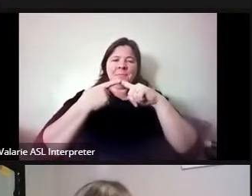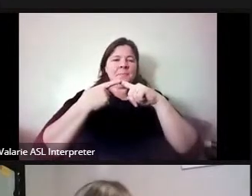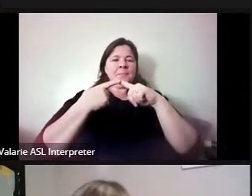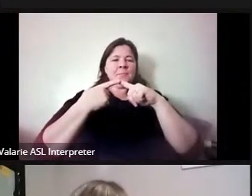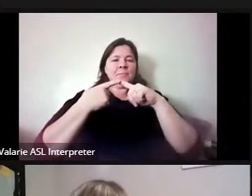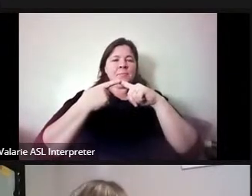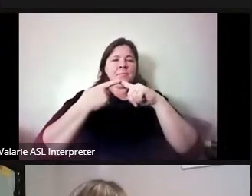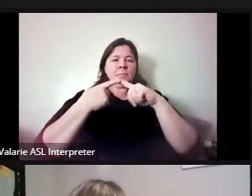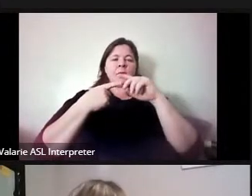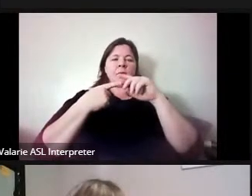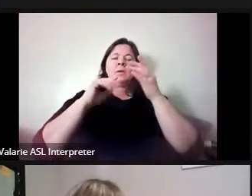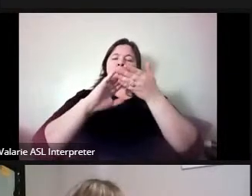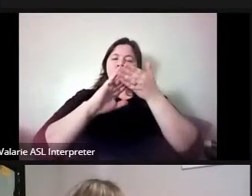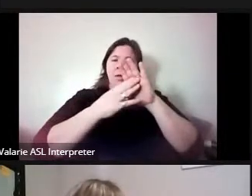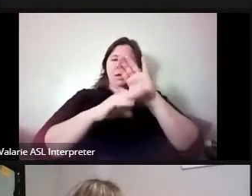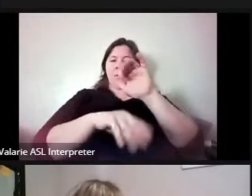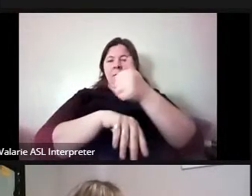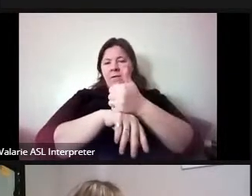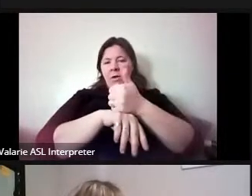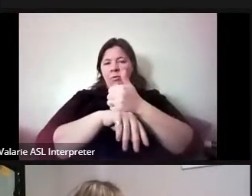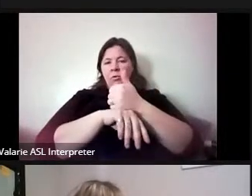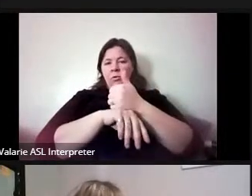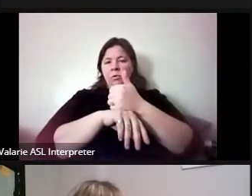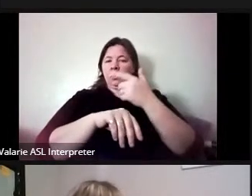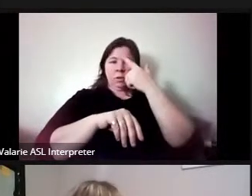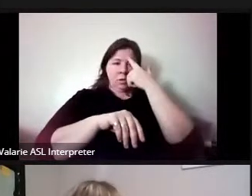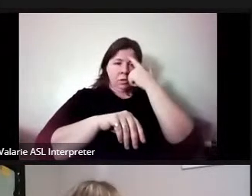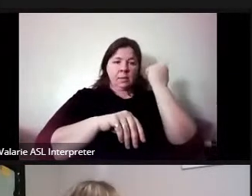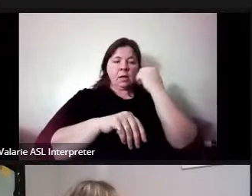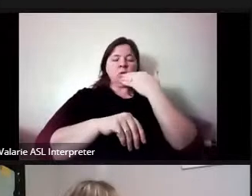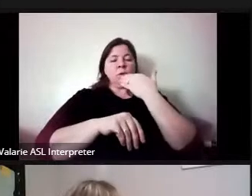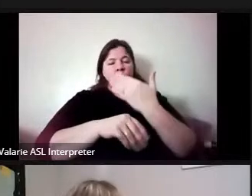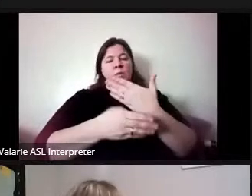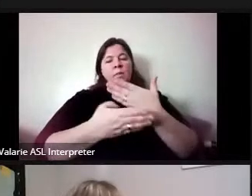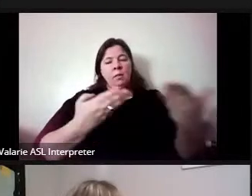try to be a founder because it's gonna be a good thing.